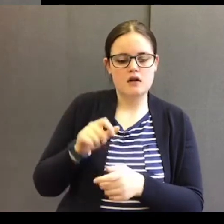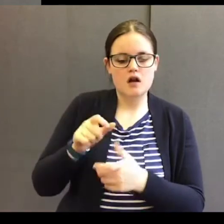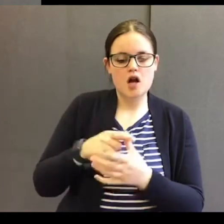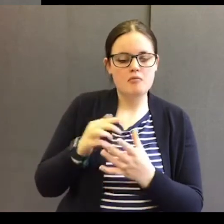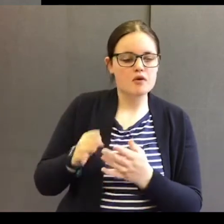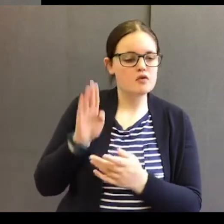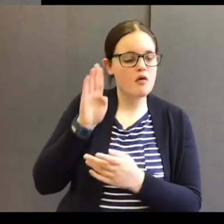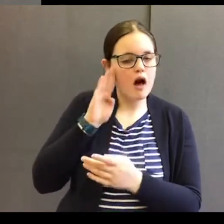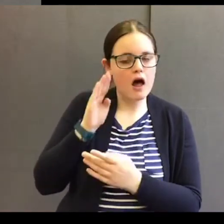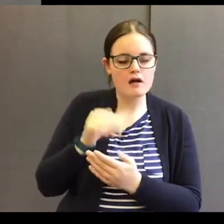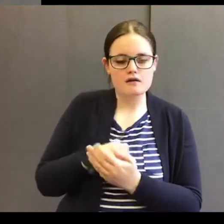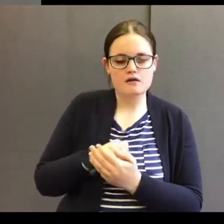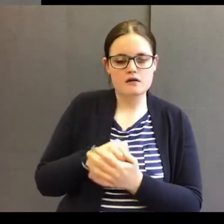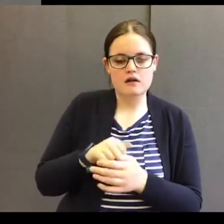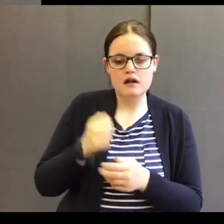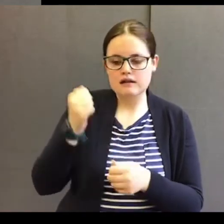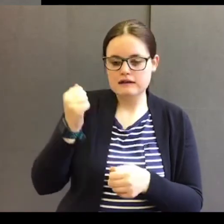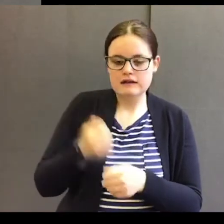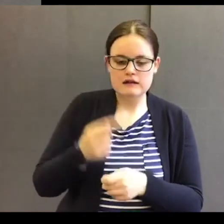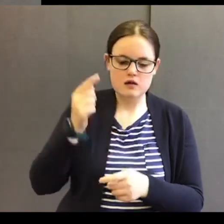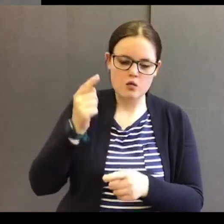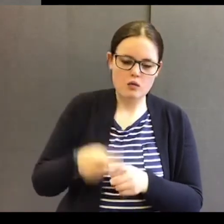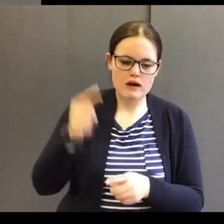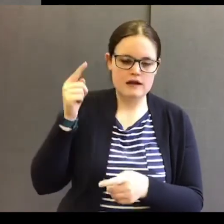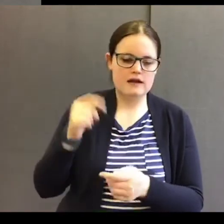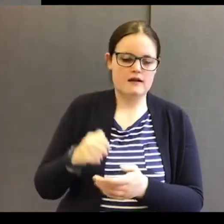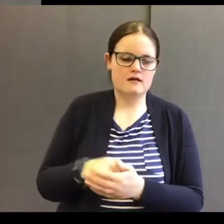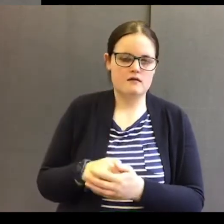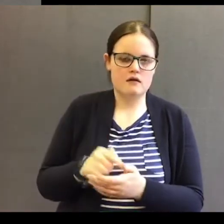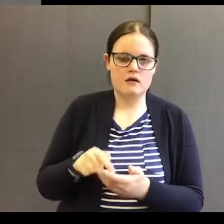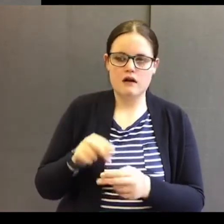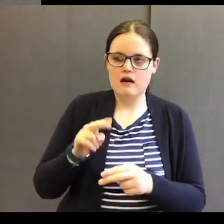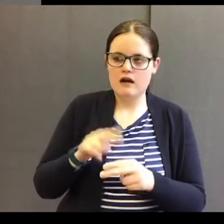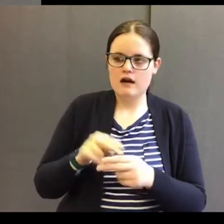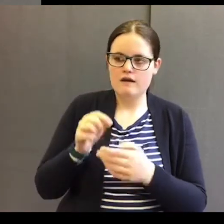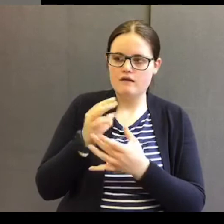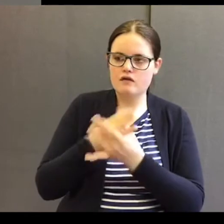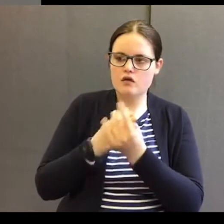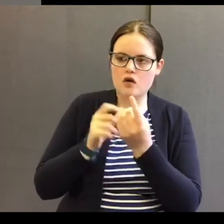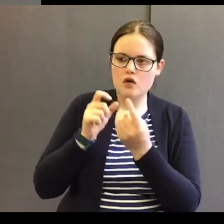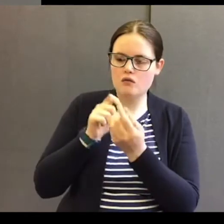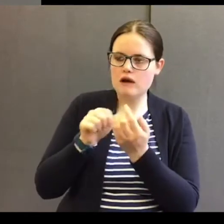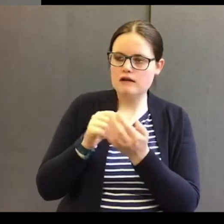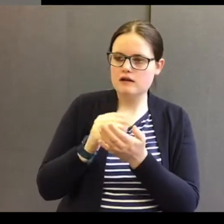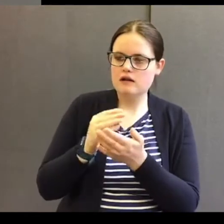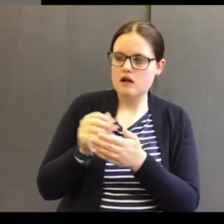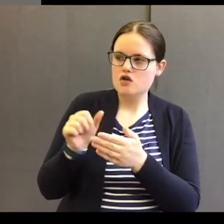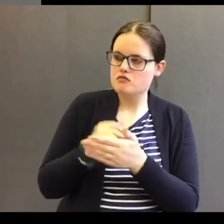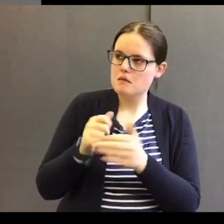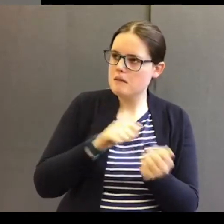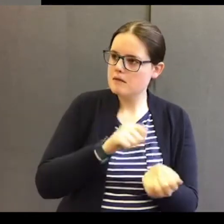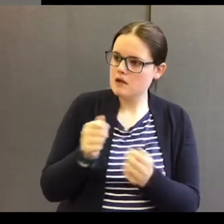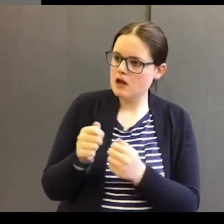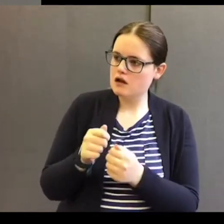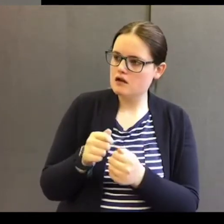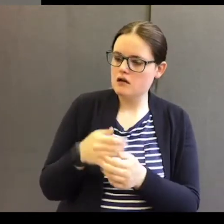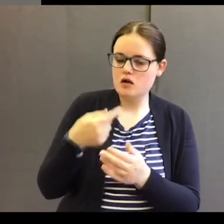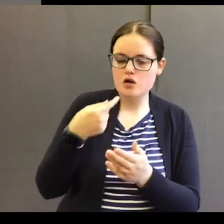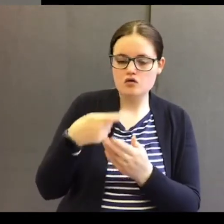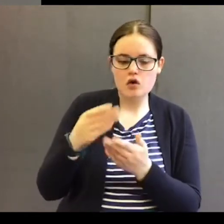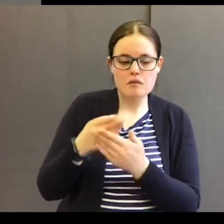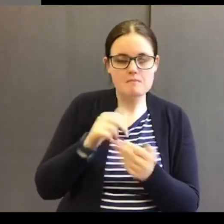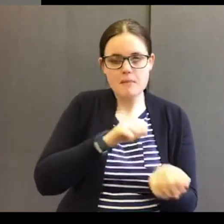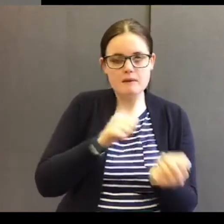away. They heard and they did it. If the word of God says be